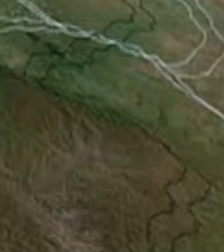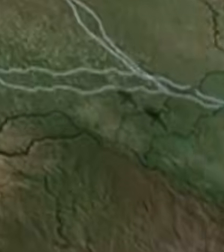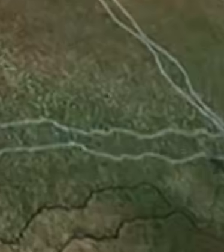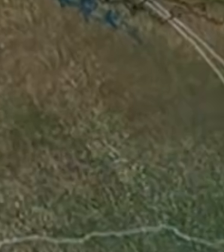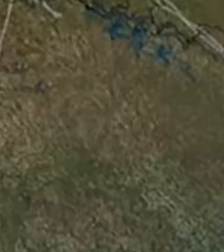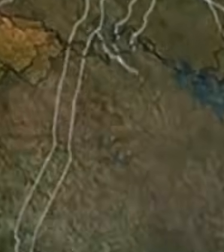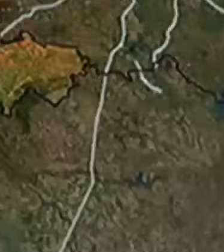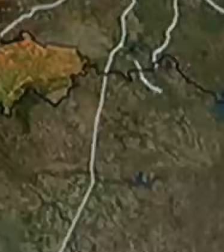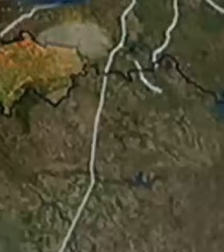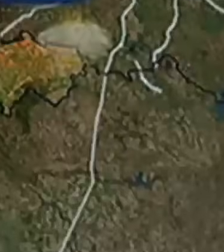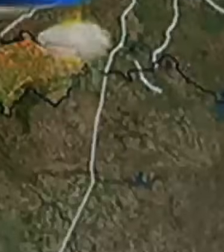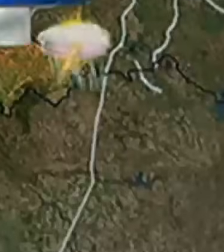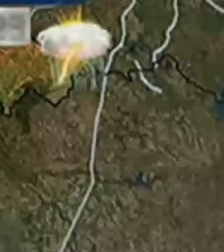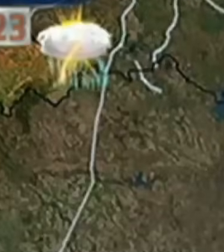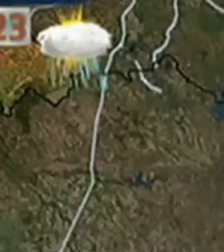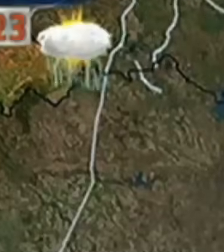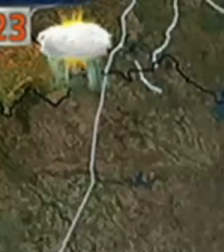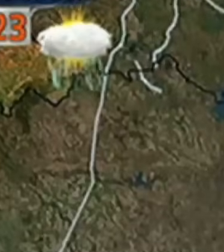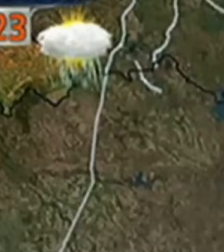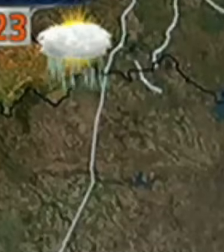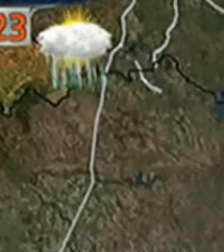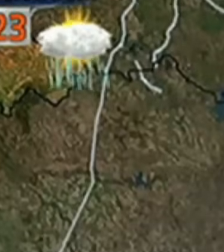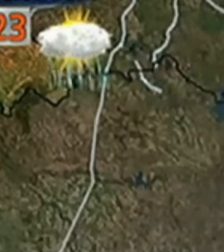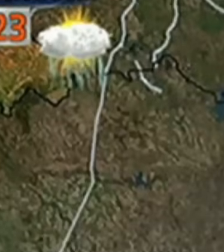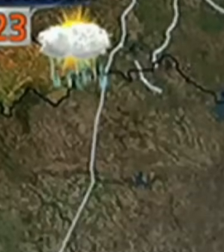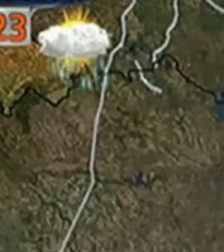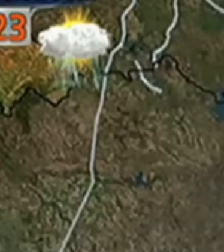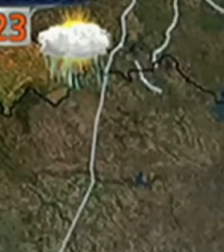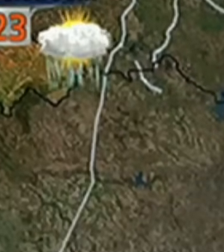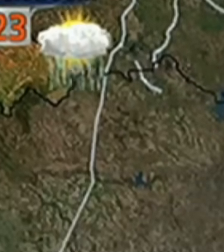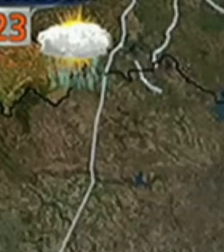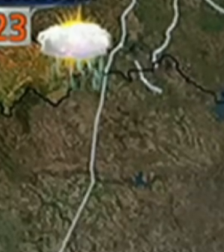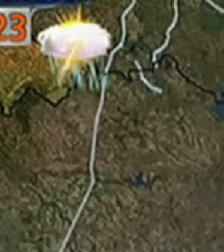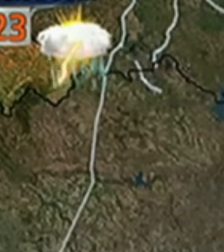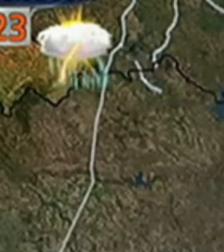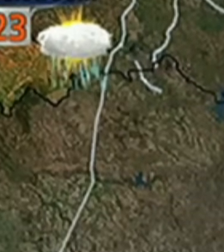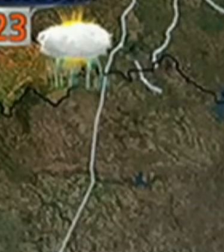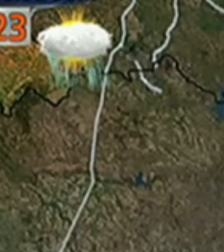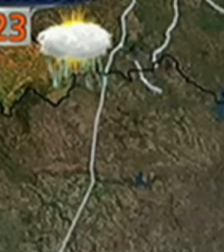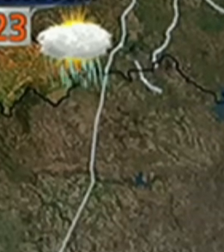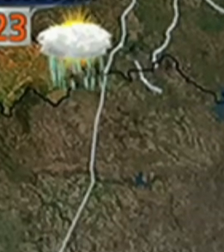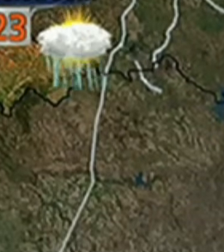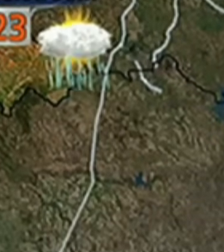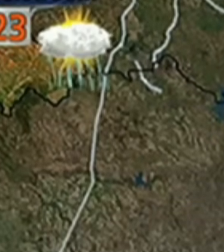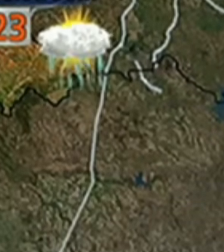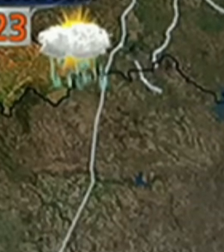gabotse ge re di kgarutlela ga botsena fela ka Northwest le tla sa gabotse ka dikarolong tše kgonagalo tša dipula ka bo Rustenburg